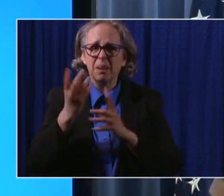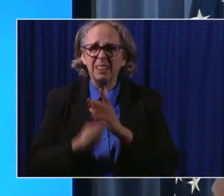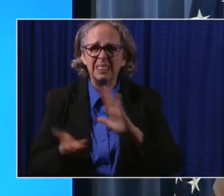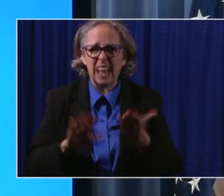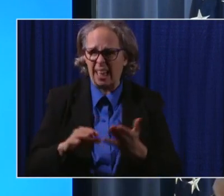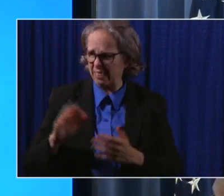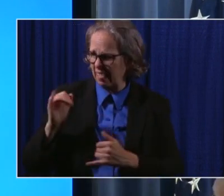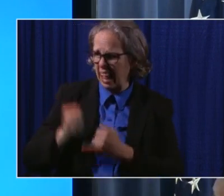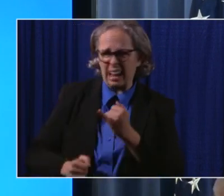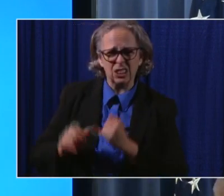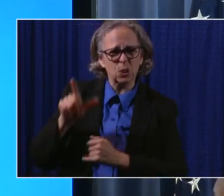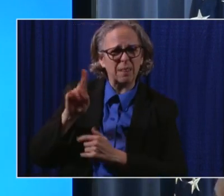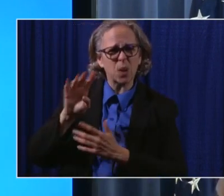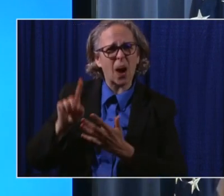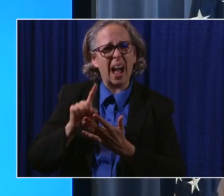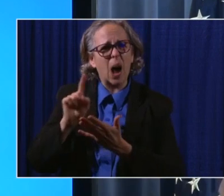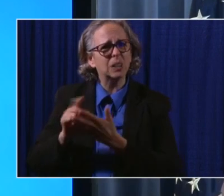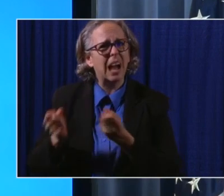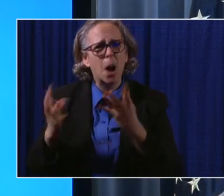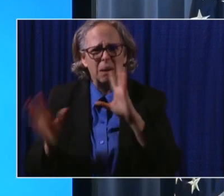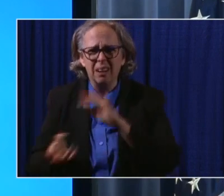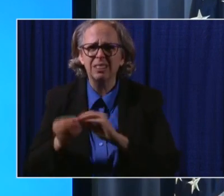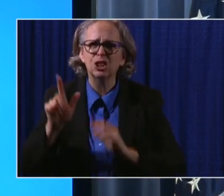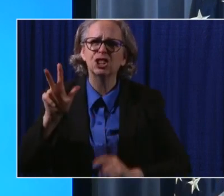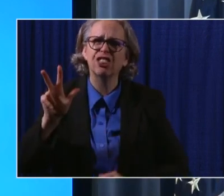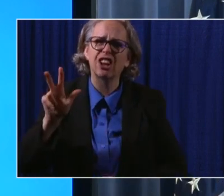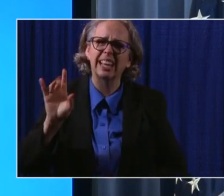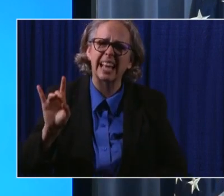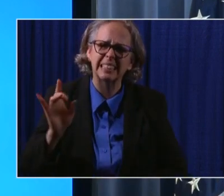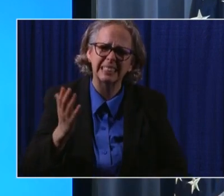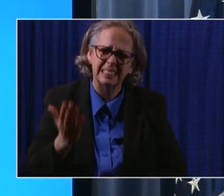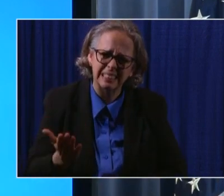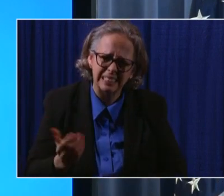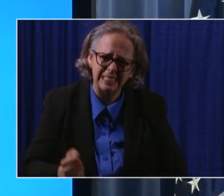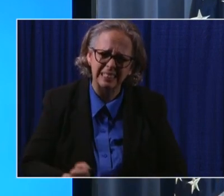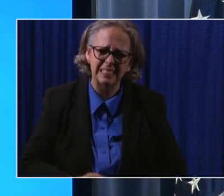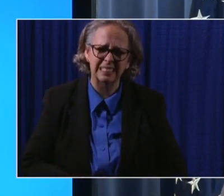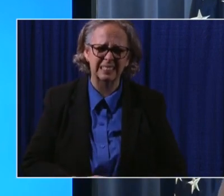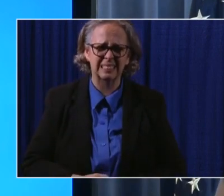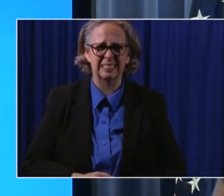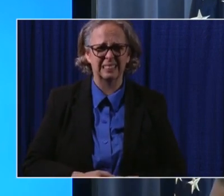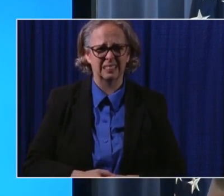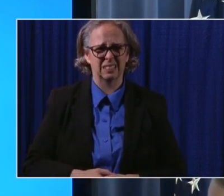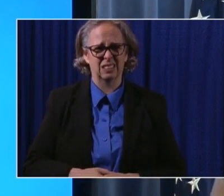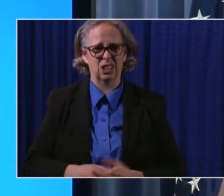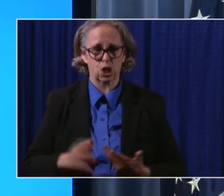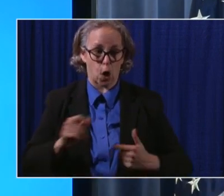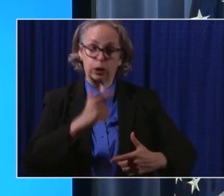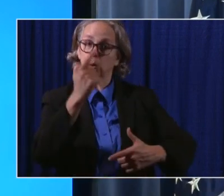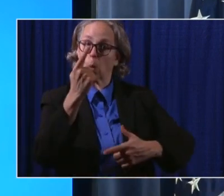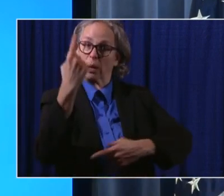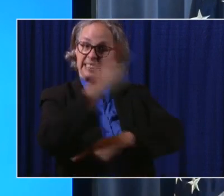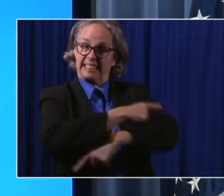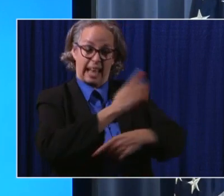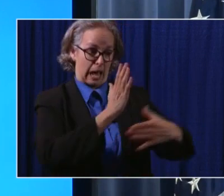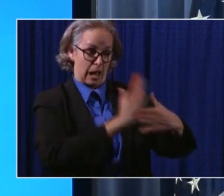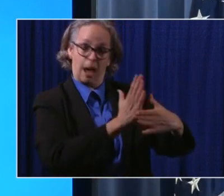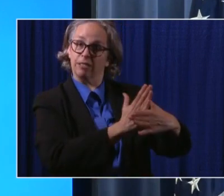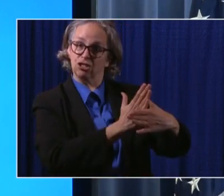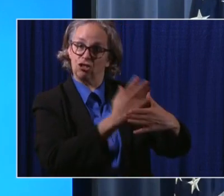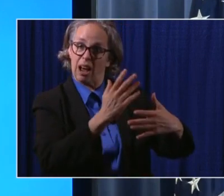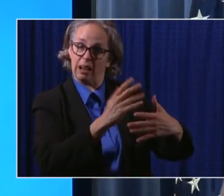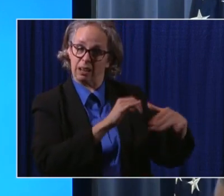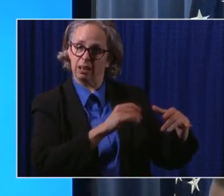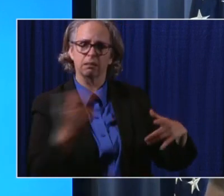reported. Certainly is higher than the 21-day average. New hospitalizations, 140, that is higher than